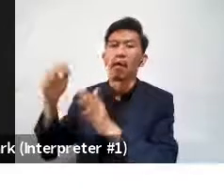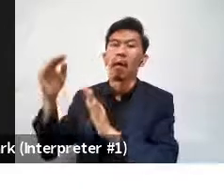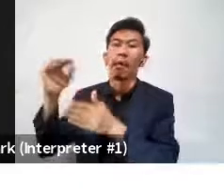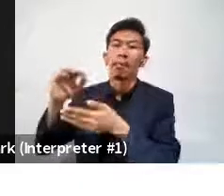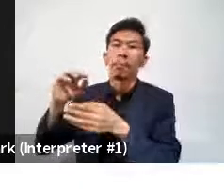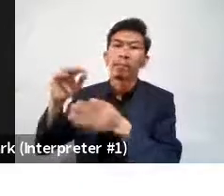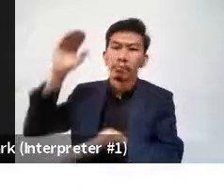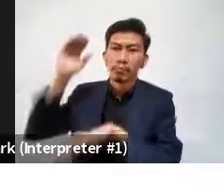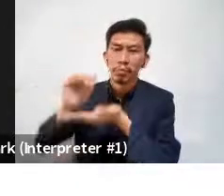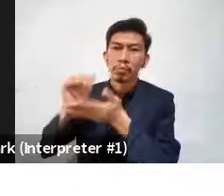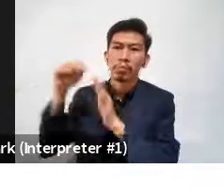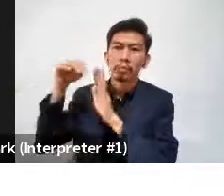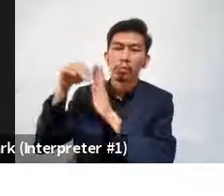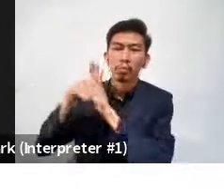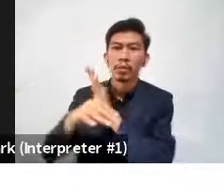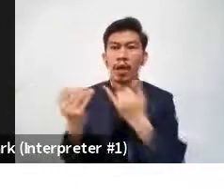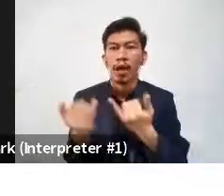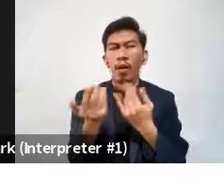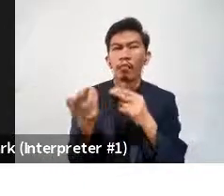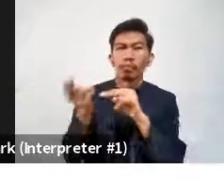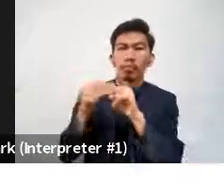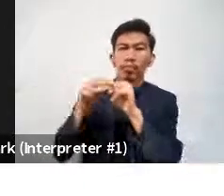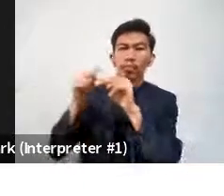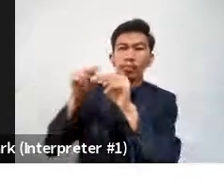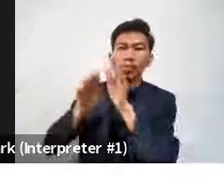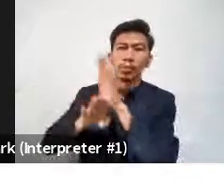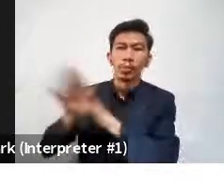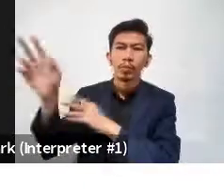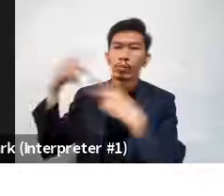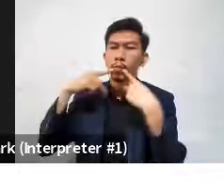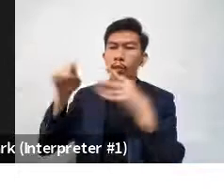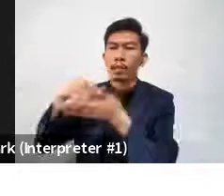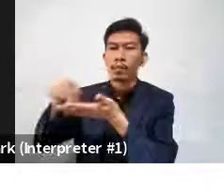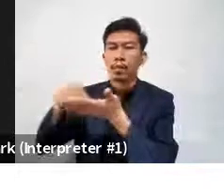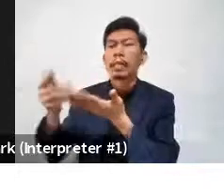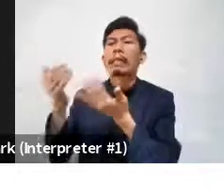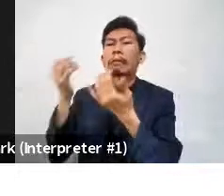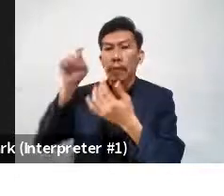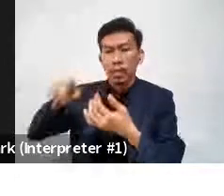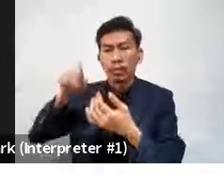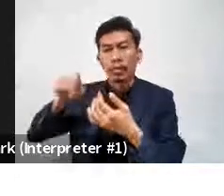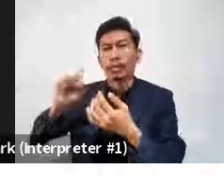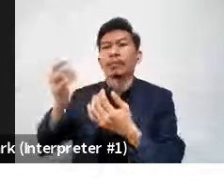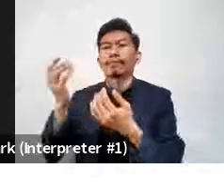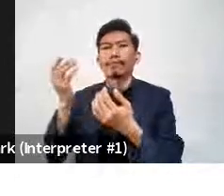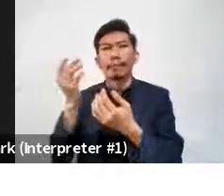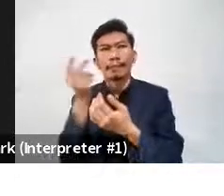increase public spending now is through reprioritization, meaning that we need to